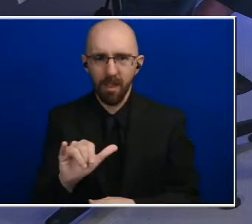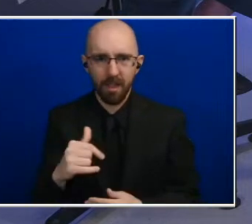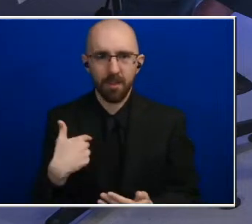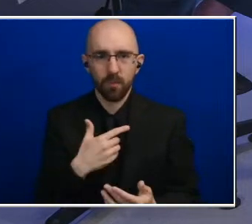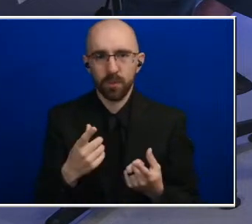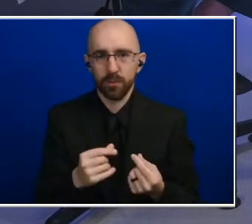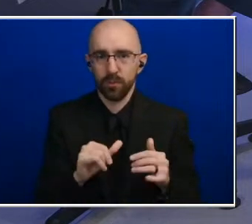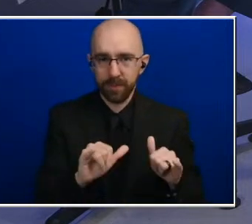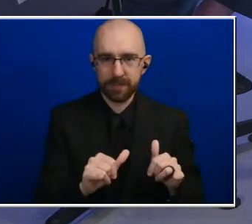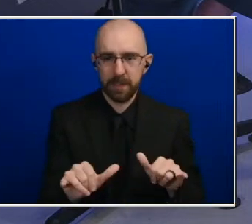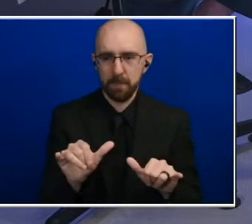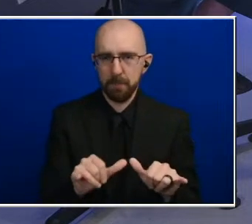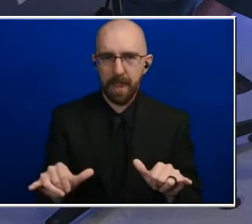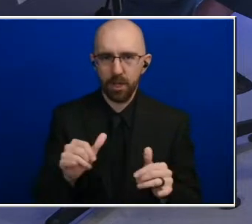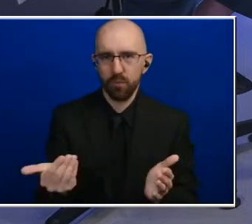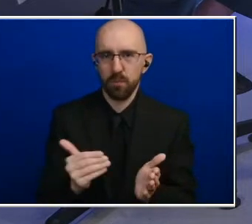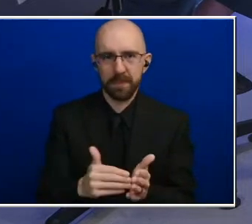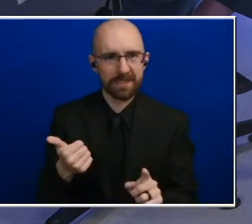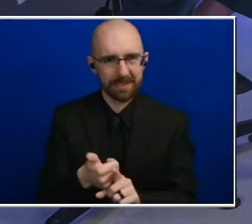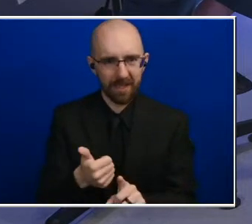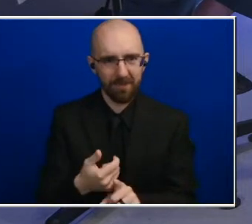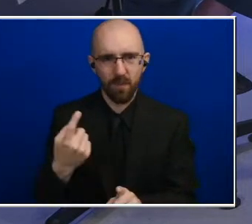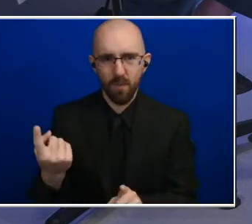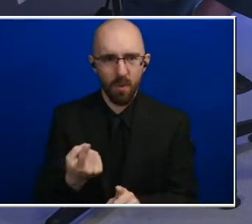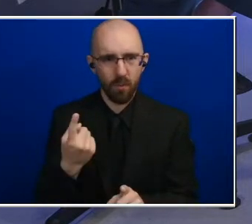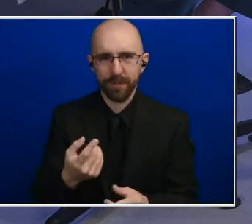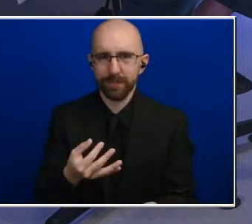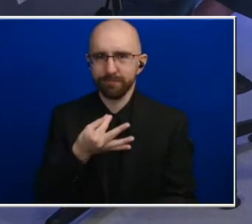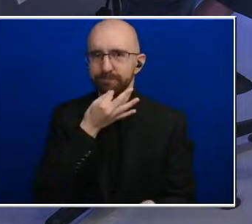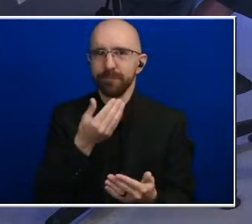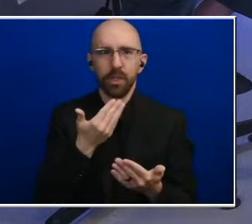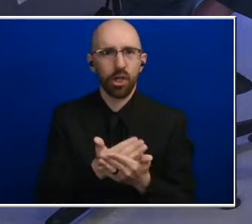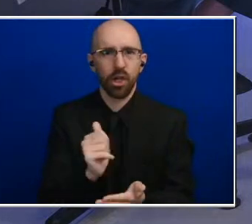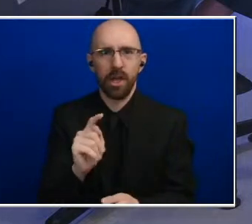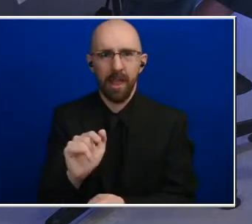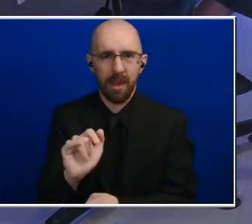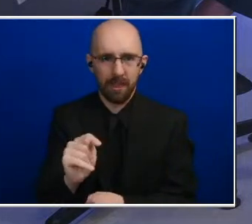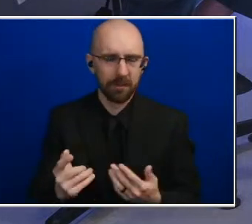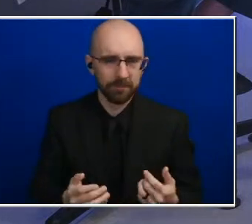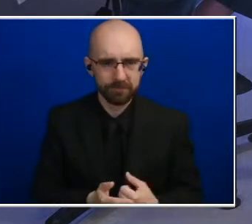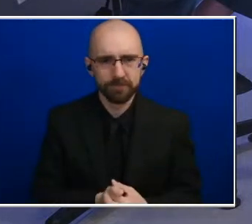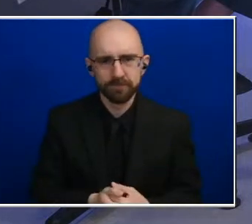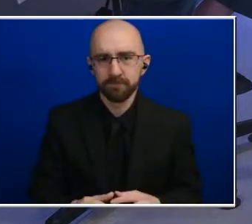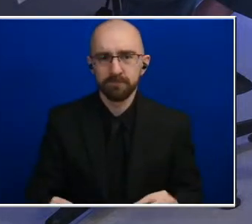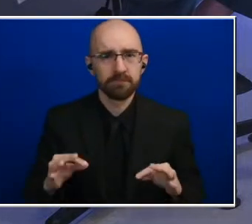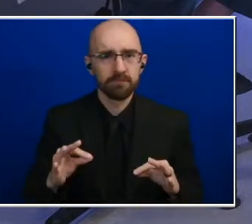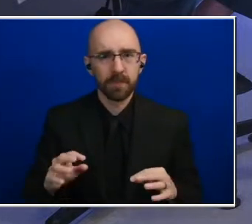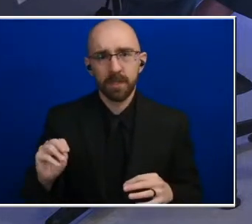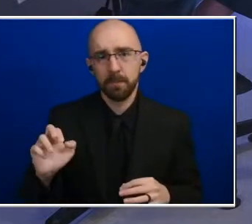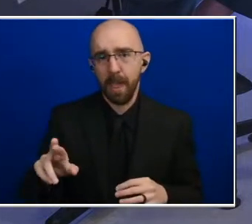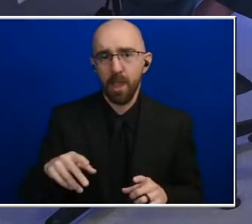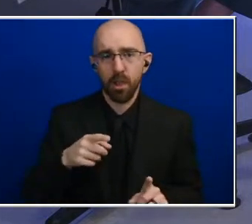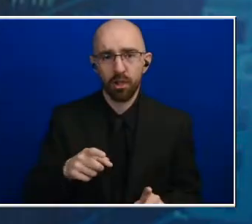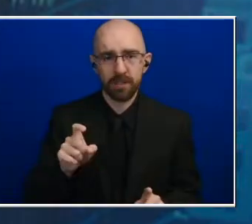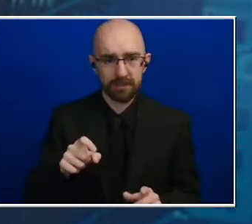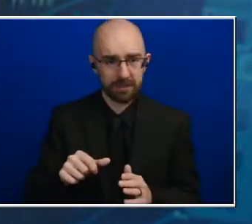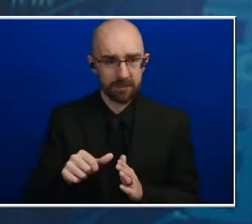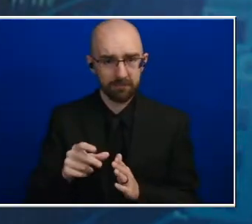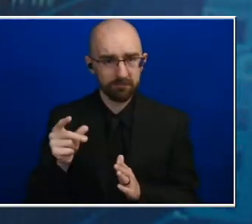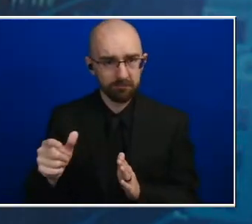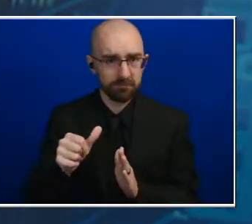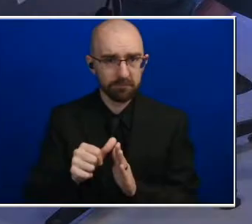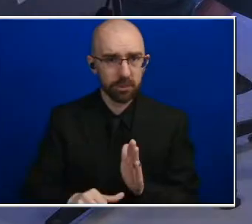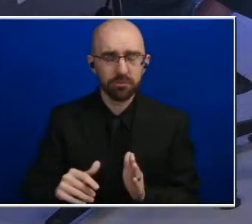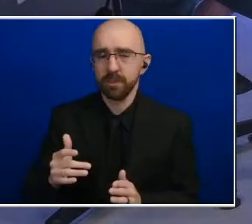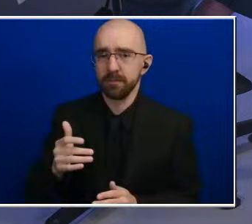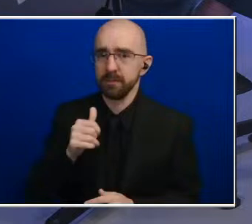repeats itself, so we're always really good at it. Correct. Yeah, that's perfect. Okay, now did the mayor need immediate surgery? He did not, fortunately. Yeah, that's